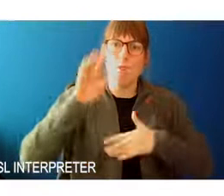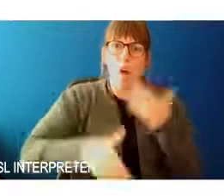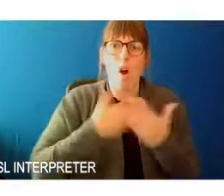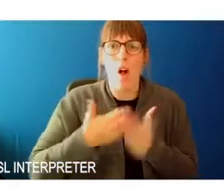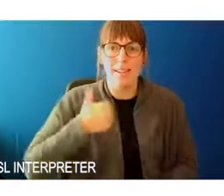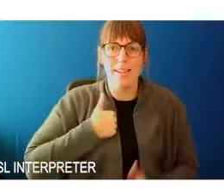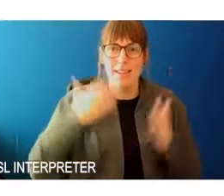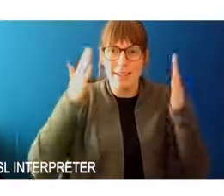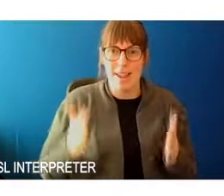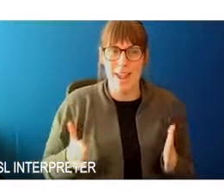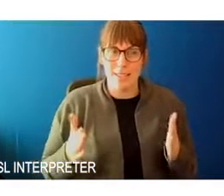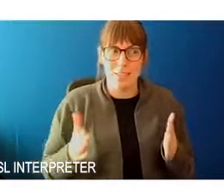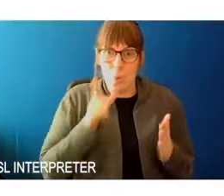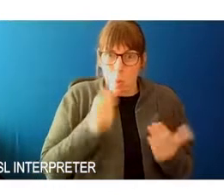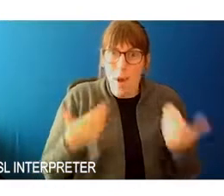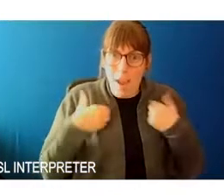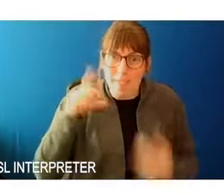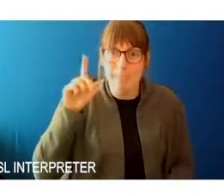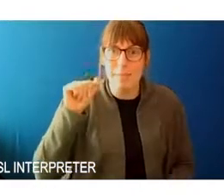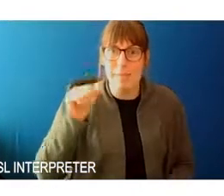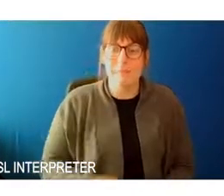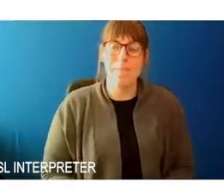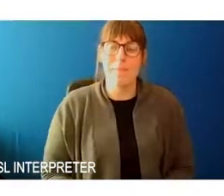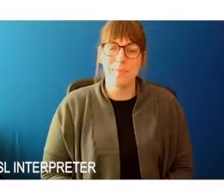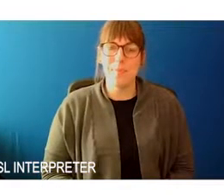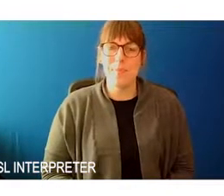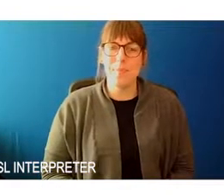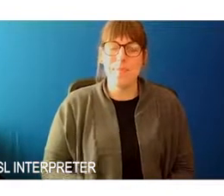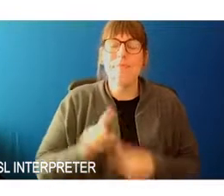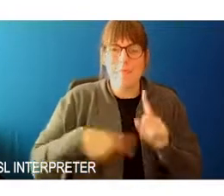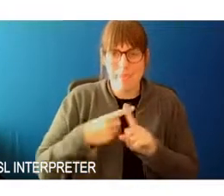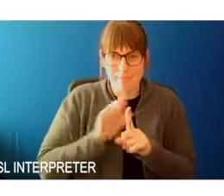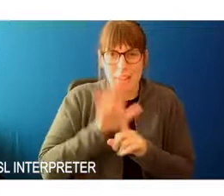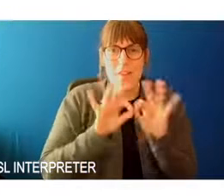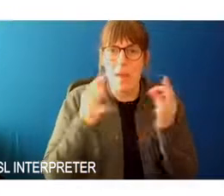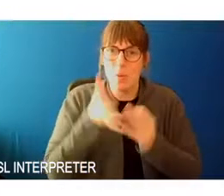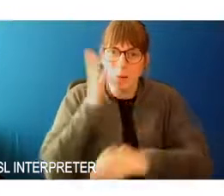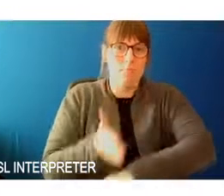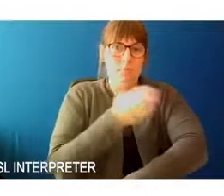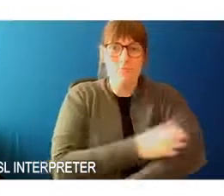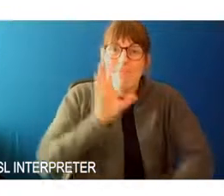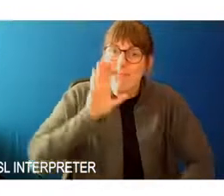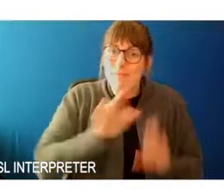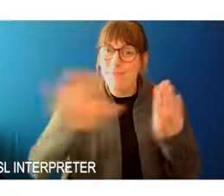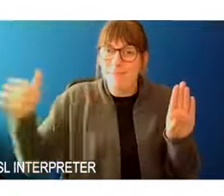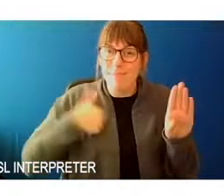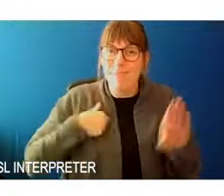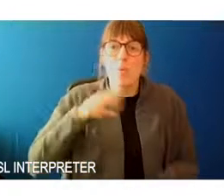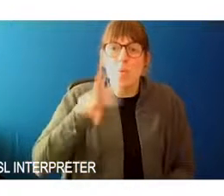life of every Canadian living with a disability and their